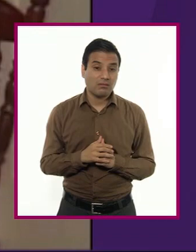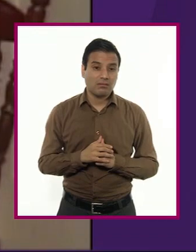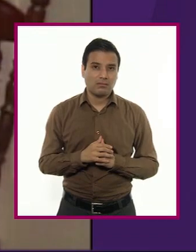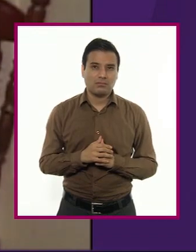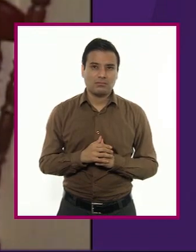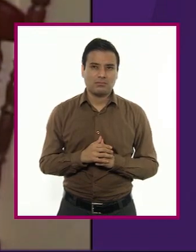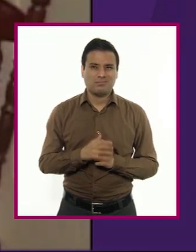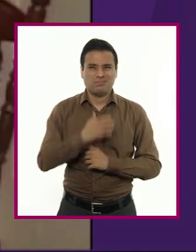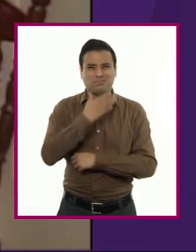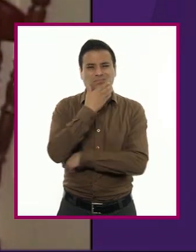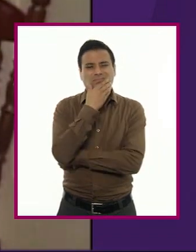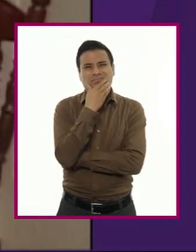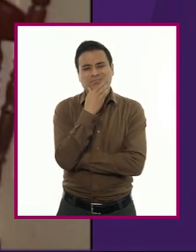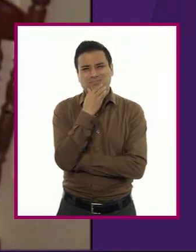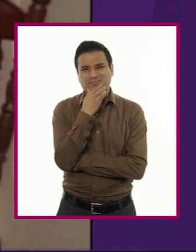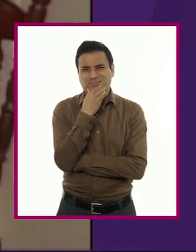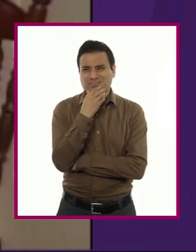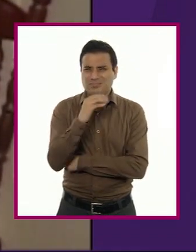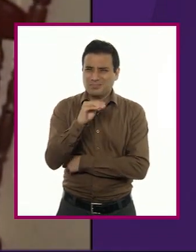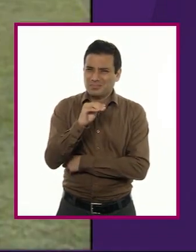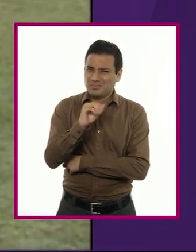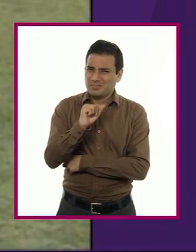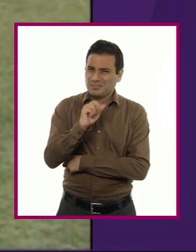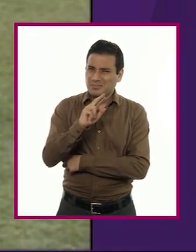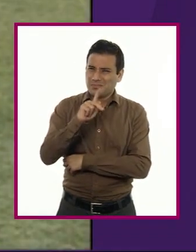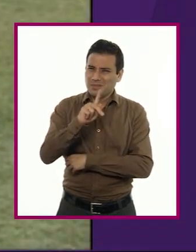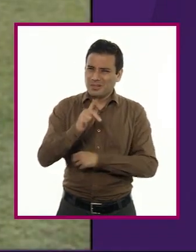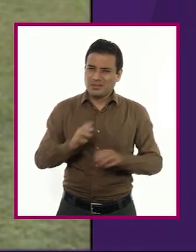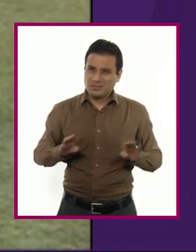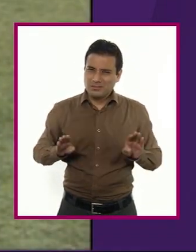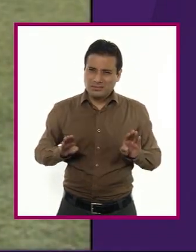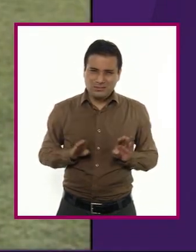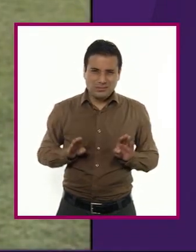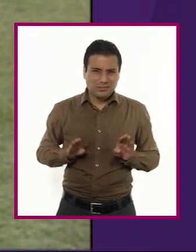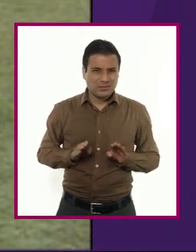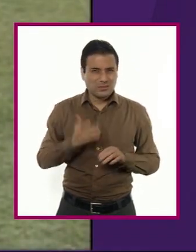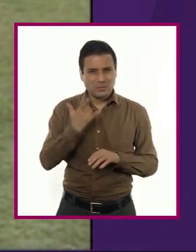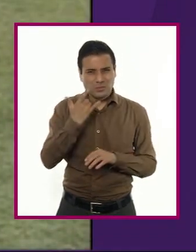I'm worried about Mark. He's acting very strange. I have to go.